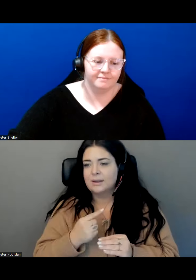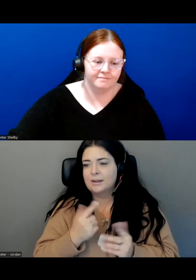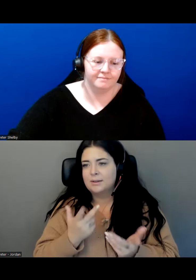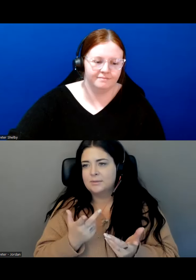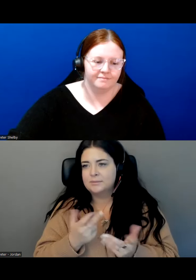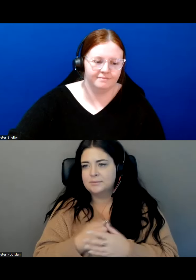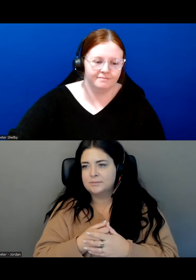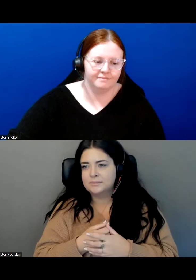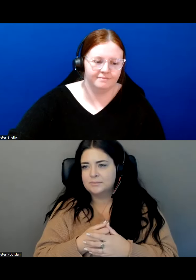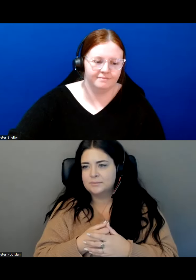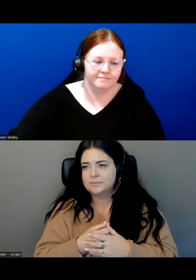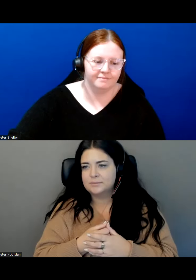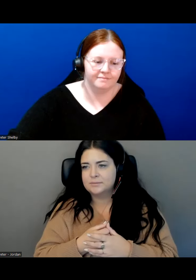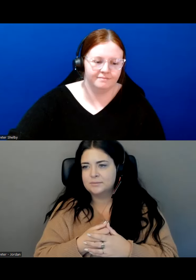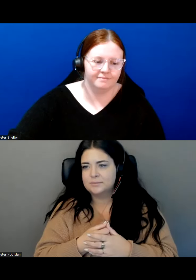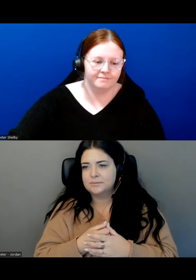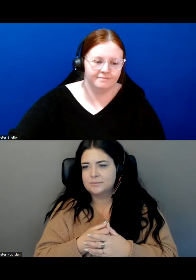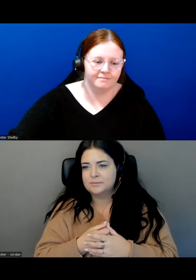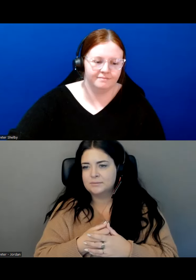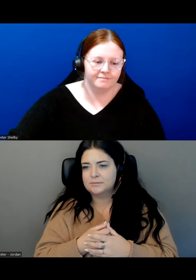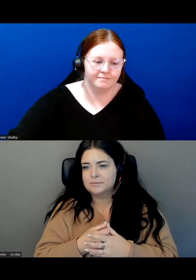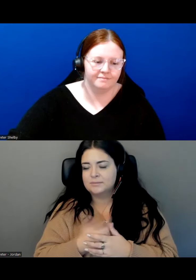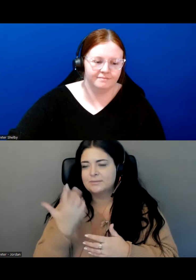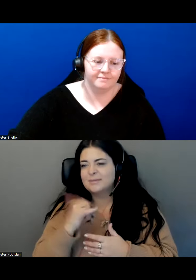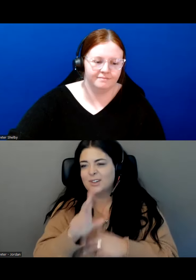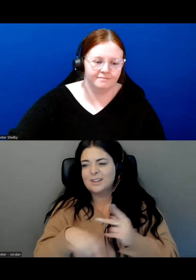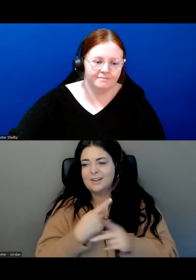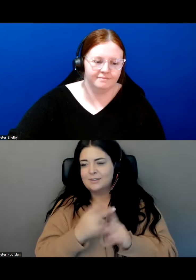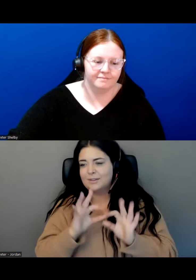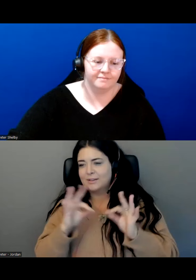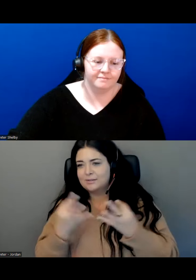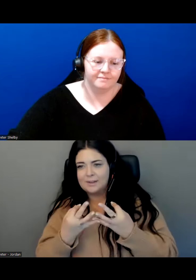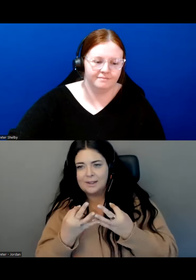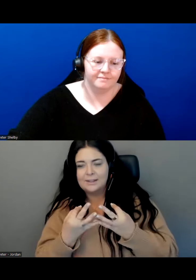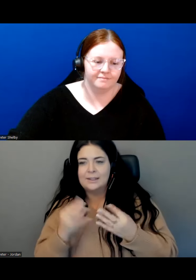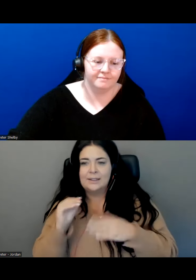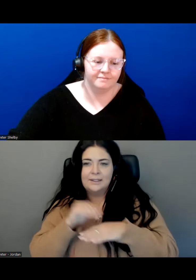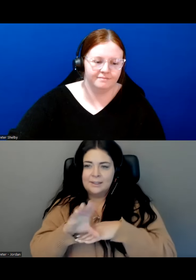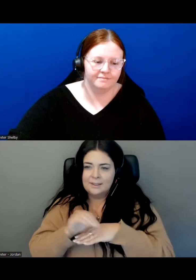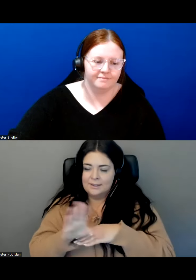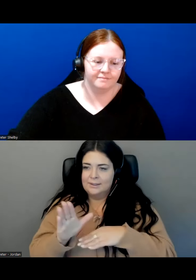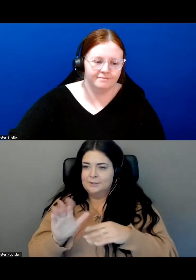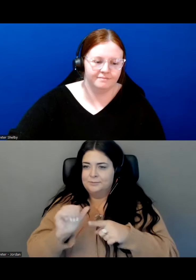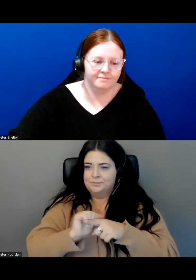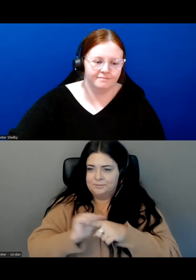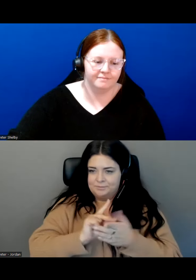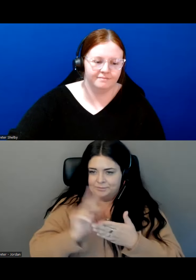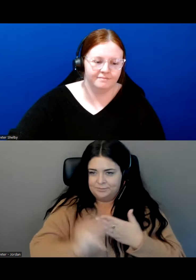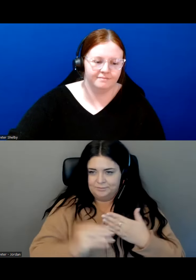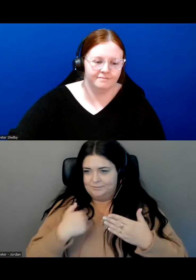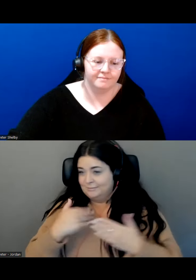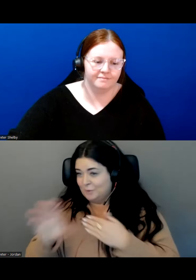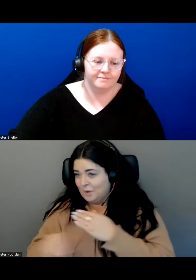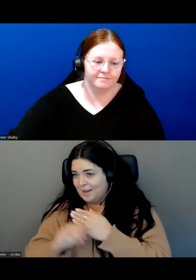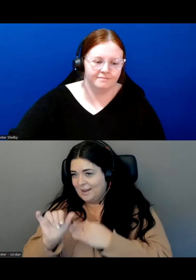or some of the family counseling and training programs we provide. I don't know if you have anything to